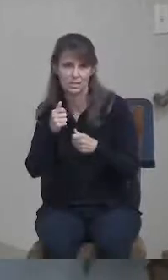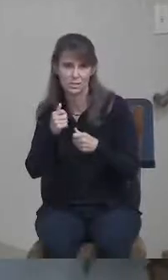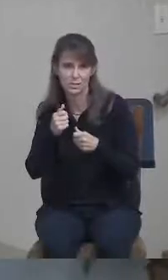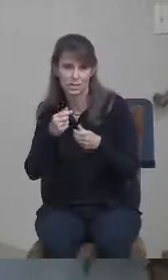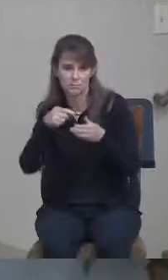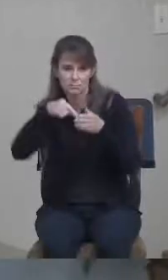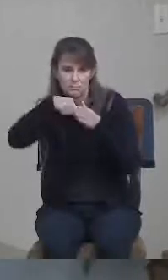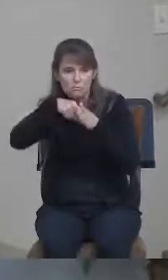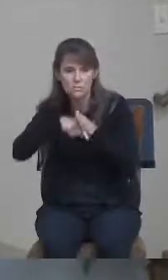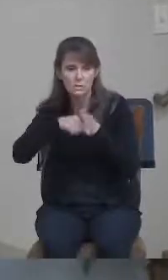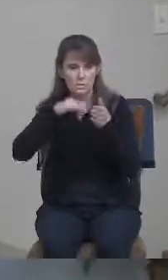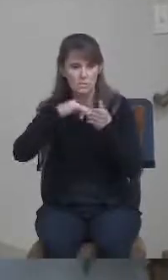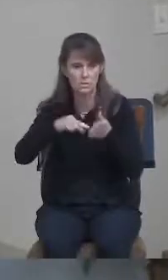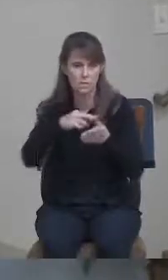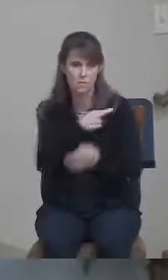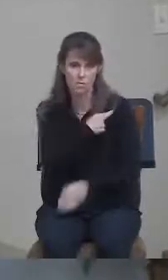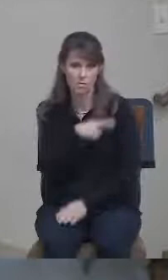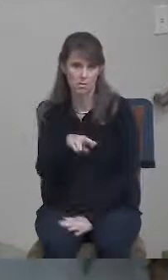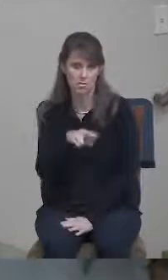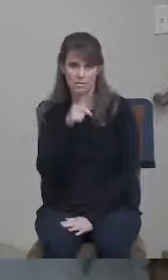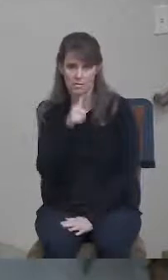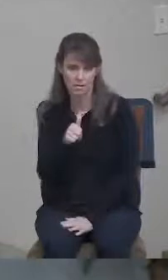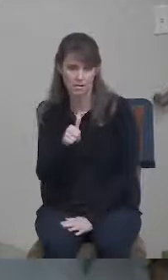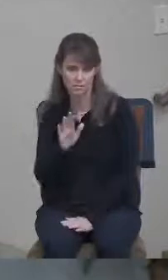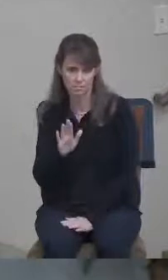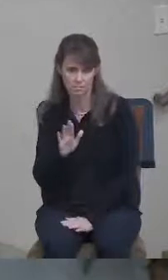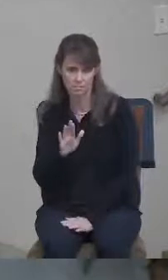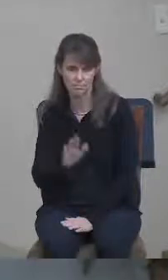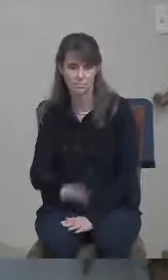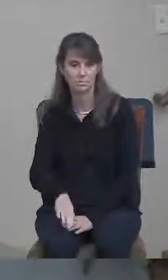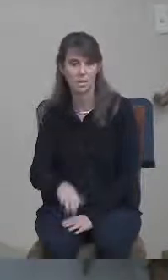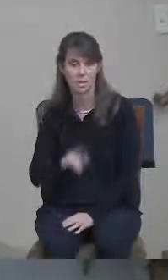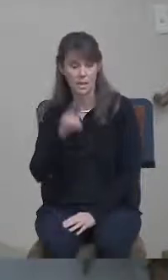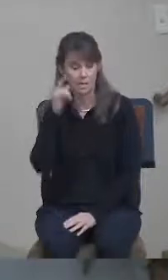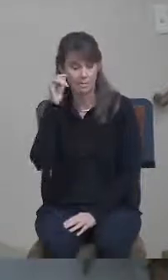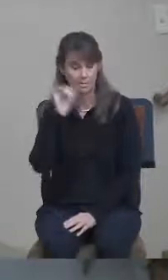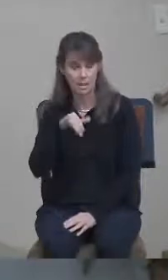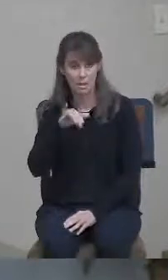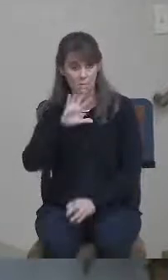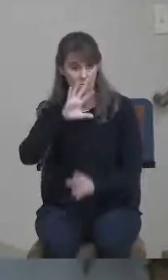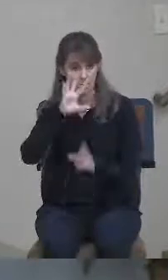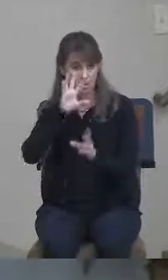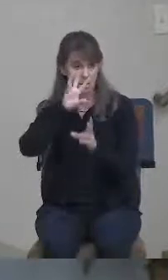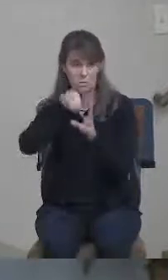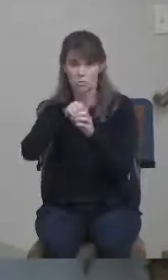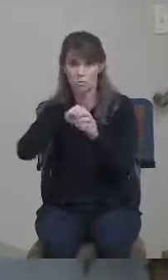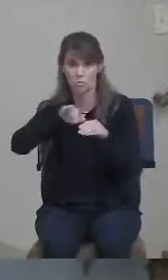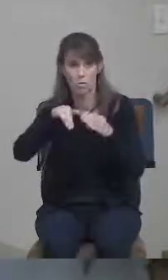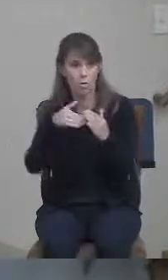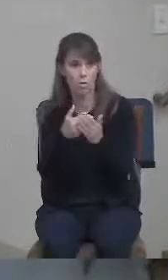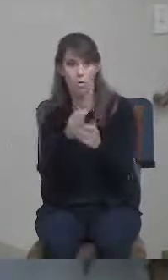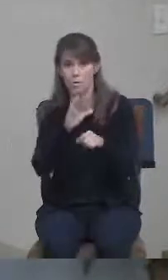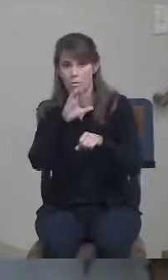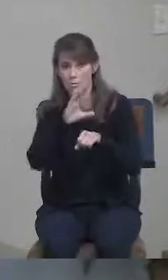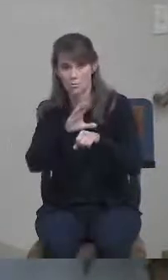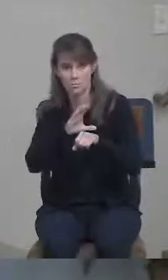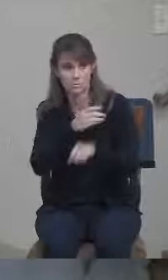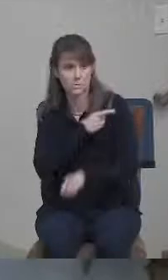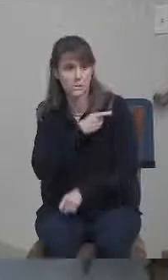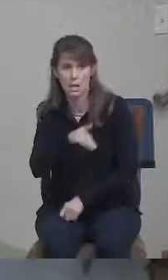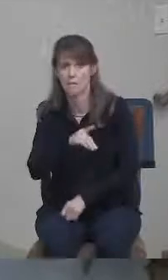denominational churches. Churches of Christ have lost